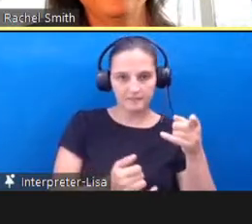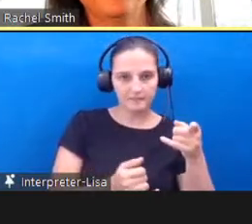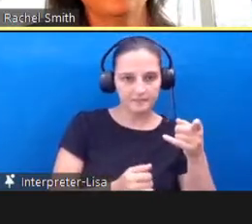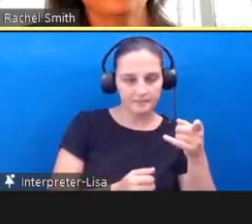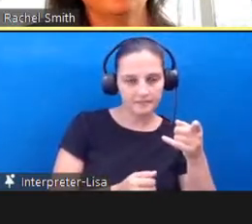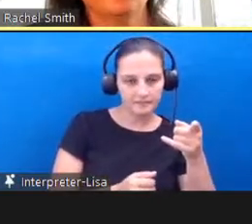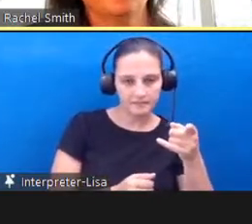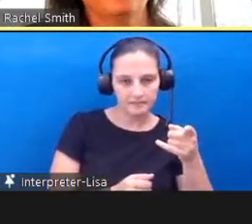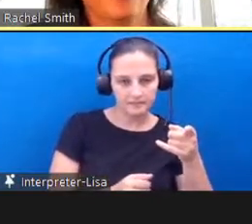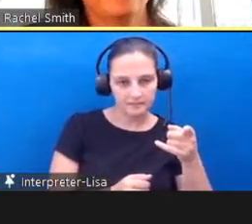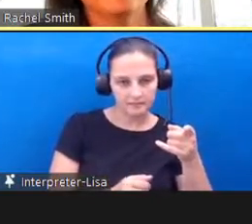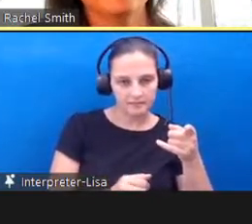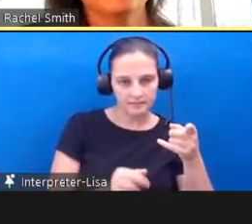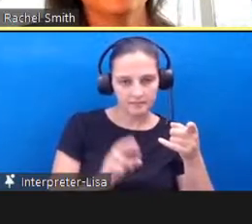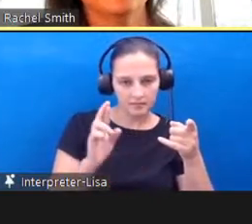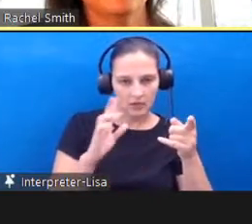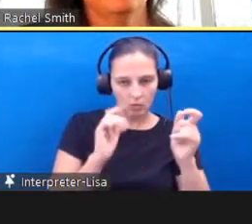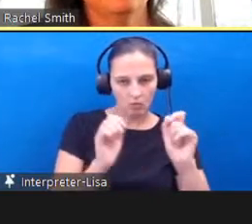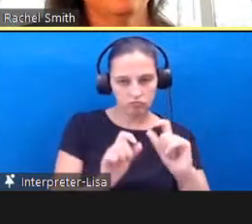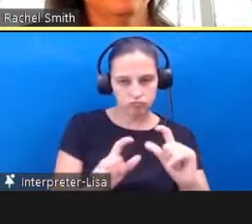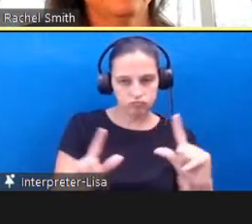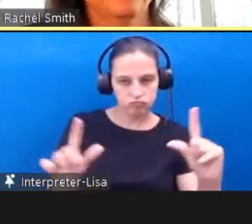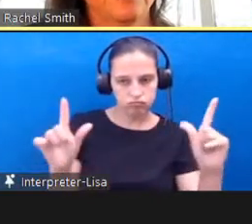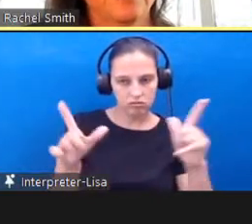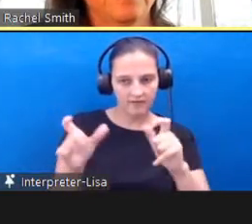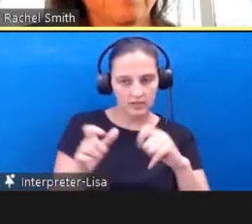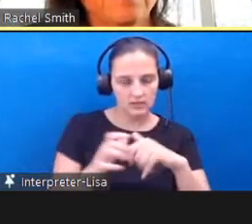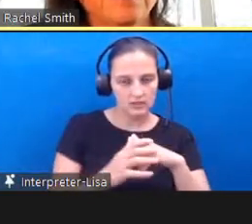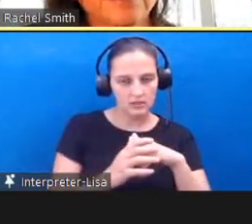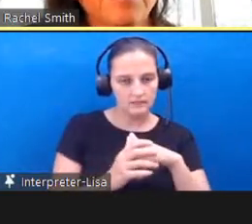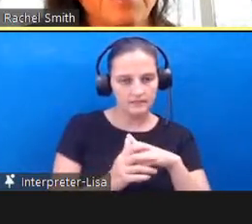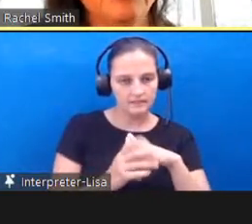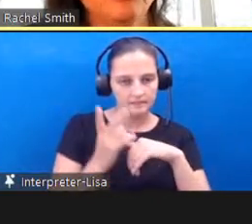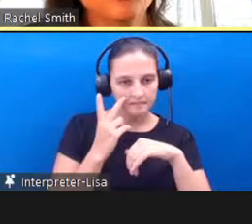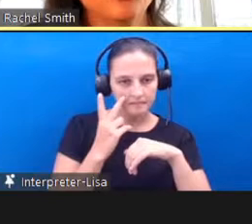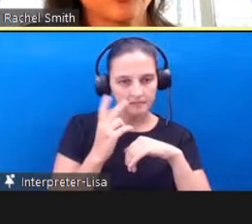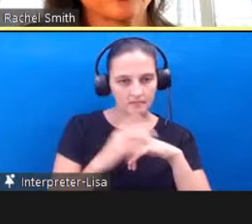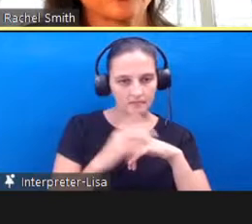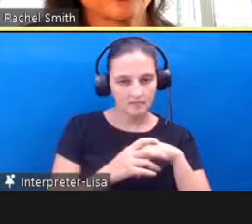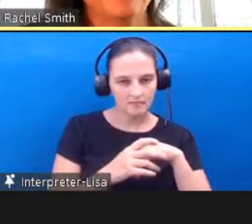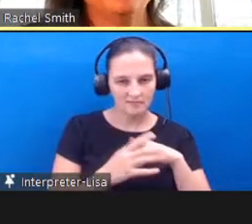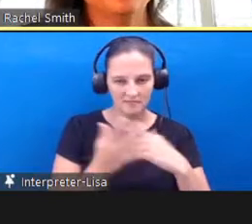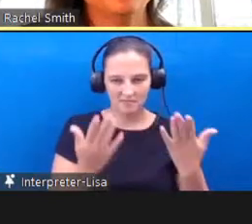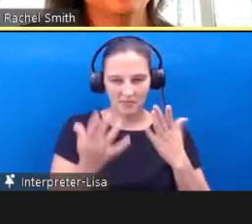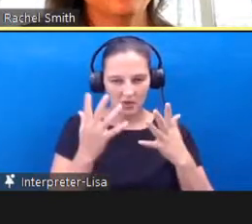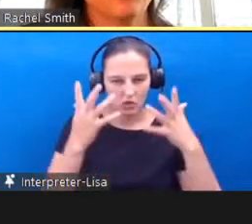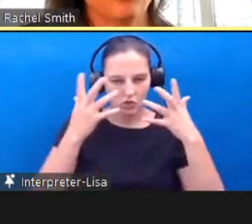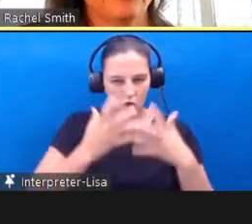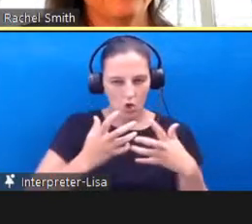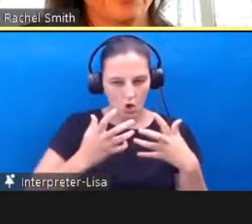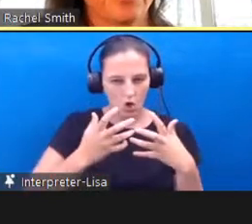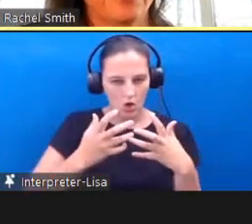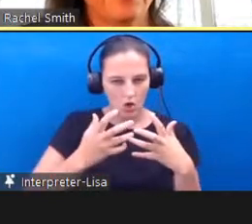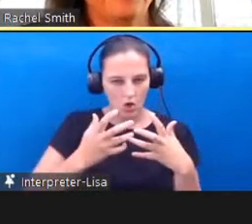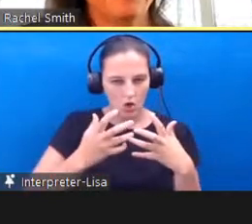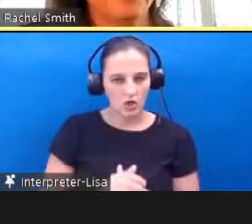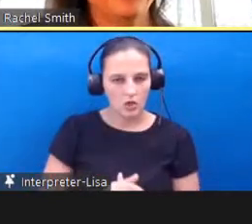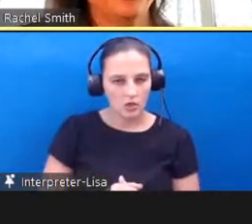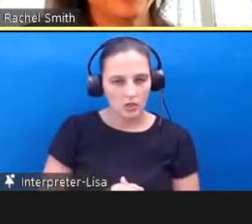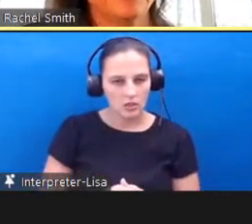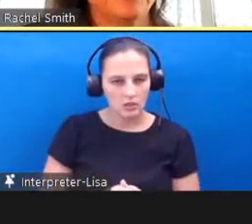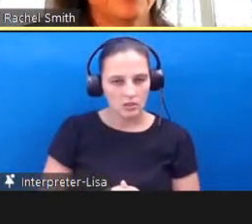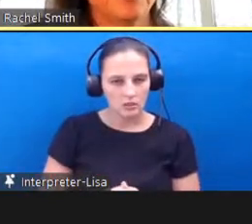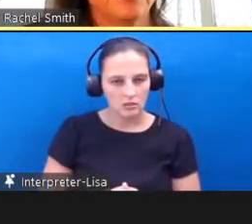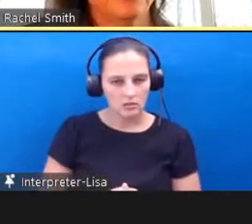And hopefully this loads pretty fast. Let's see. It may be a little dark, so I may have to turn off. I may